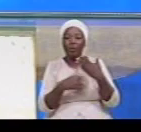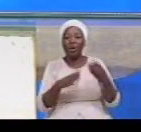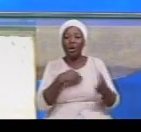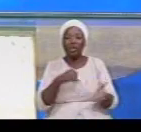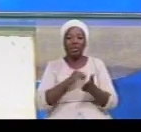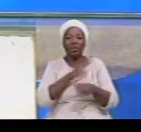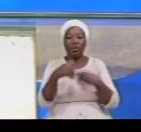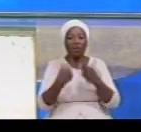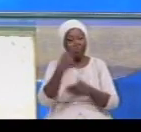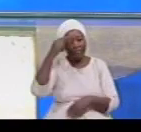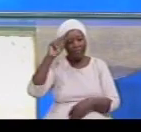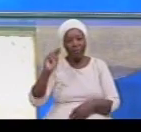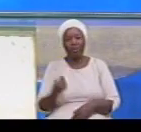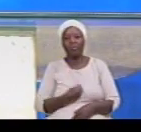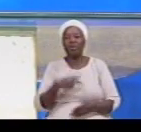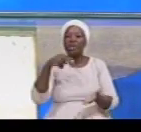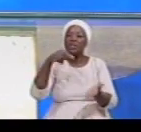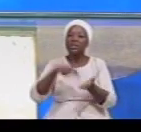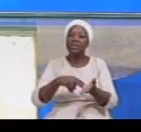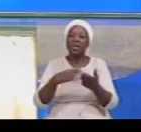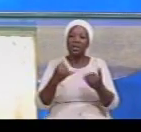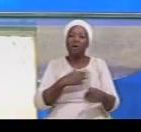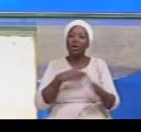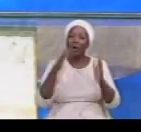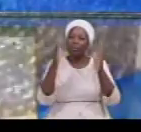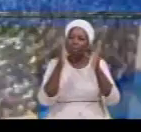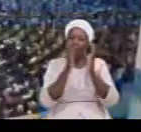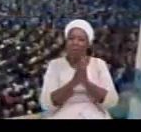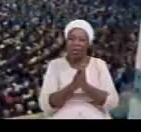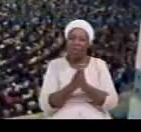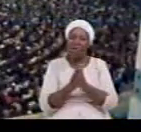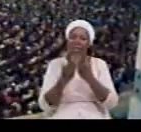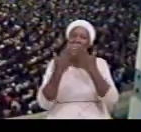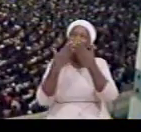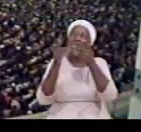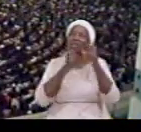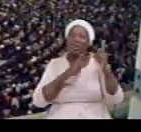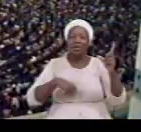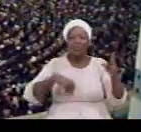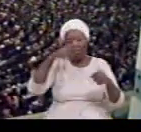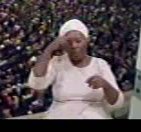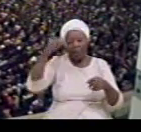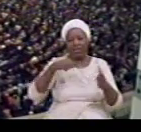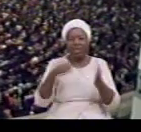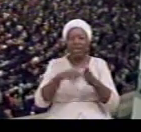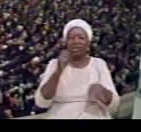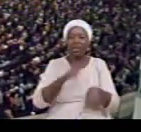up, pray, thank the Lord, and receive.